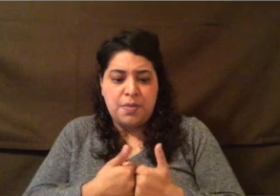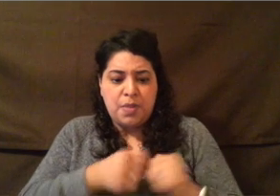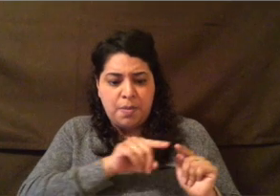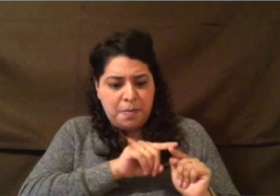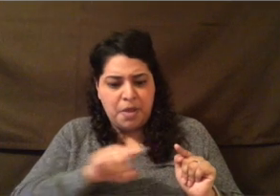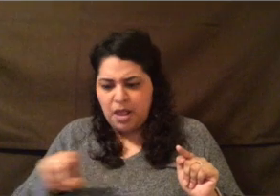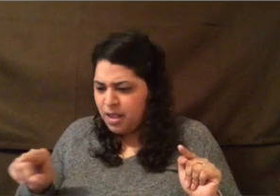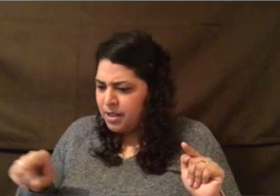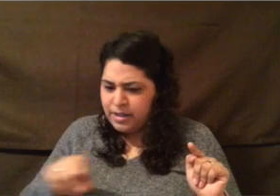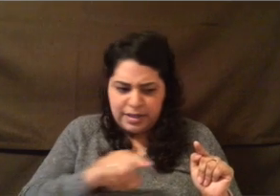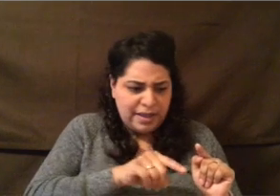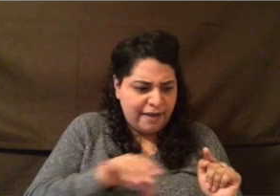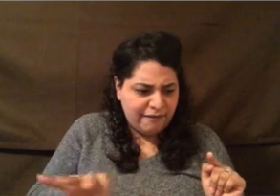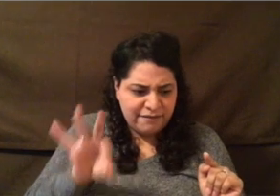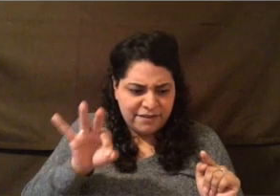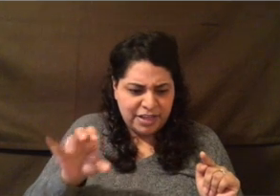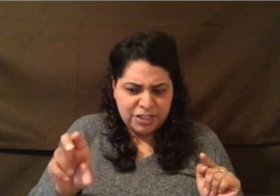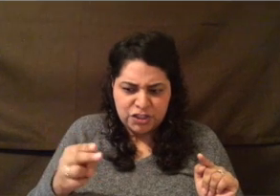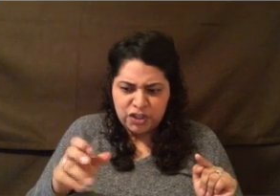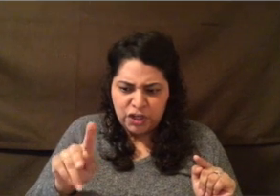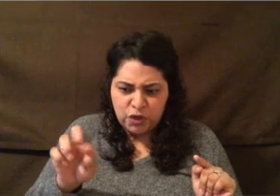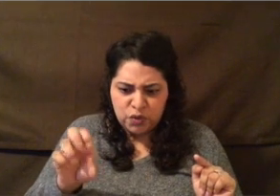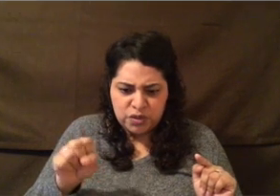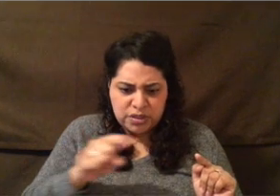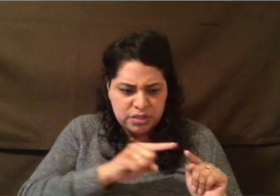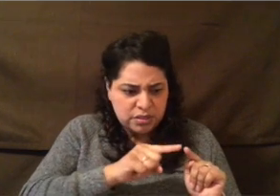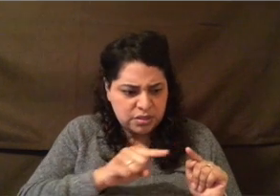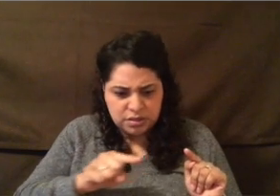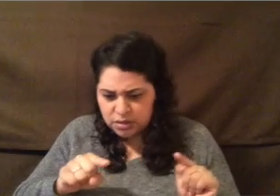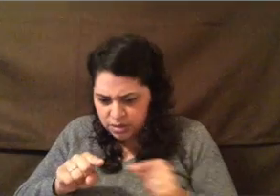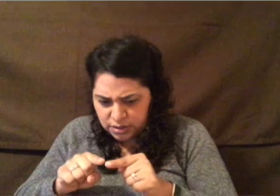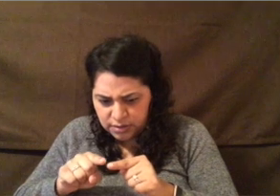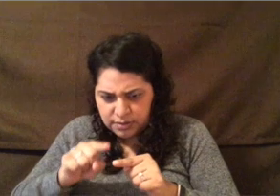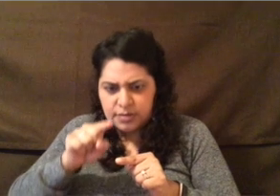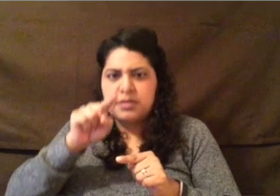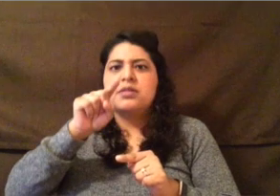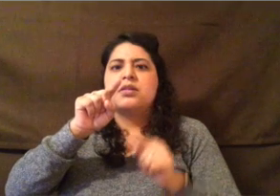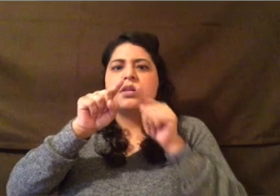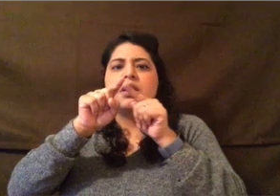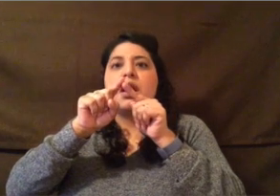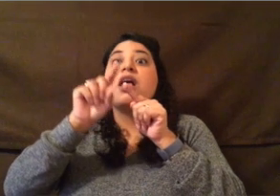is find checkers, follow all the way up, easy, 30.